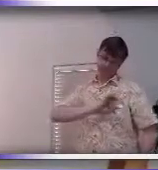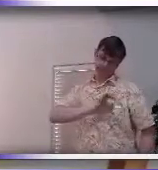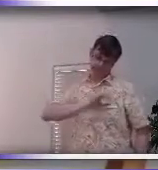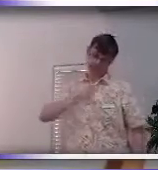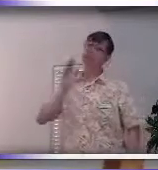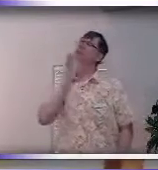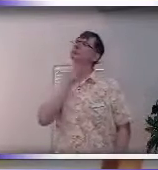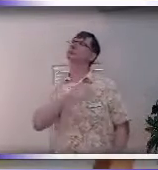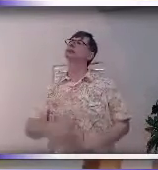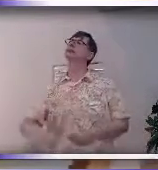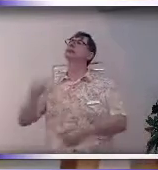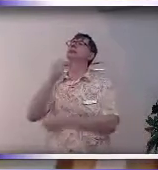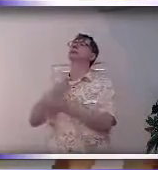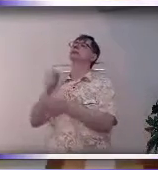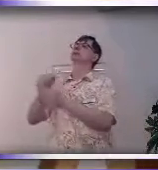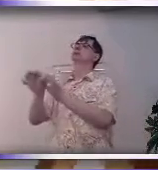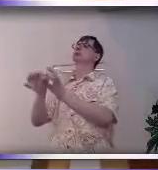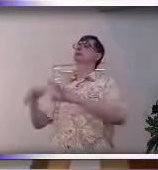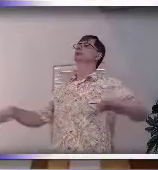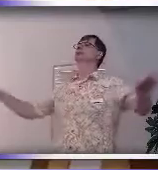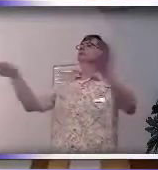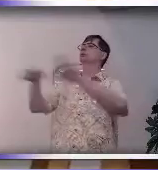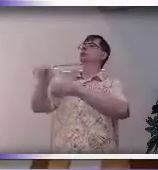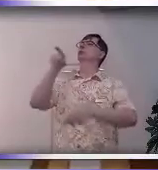being made there to join your lives.